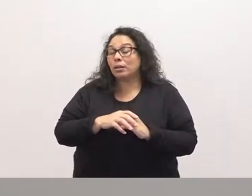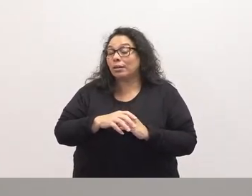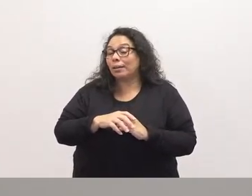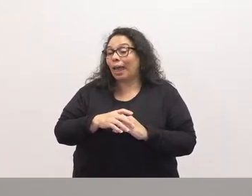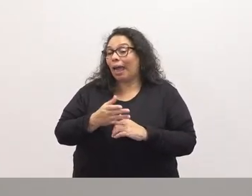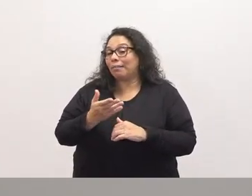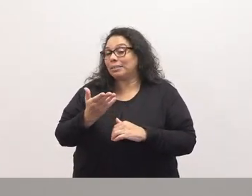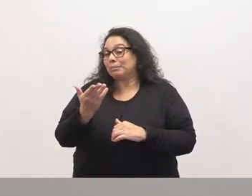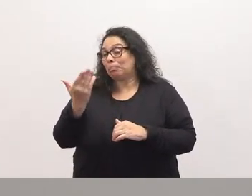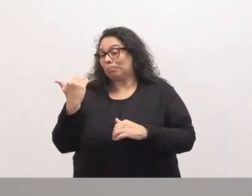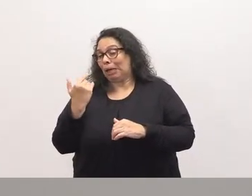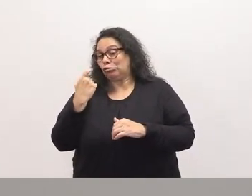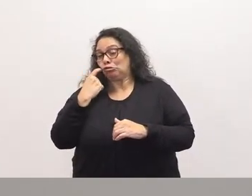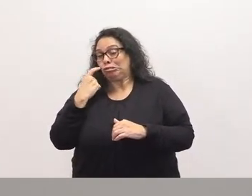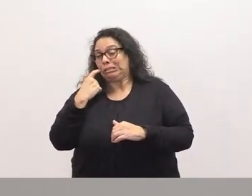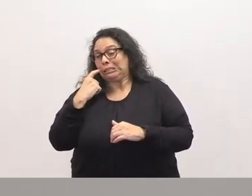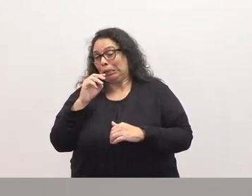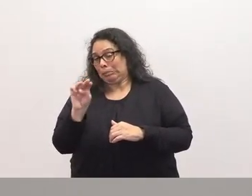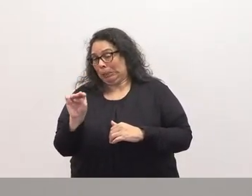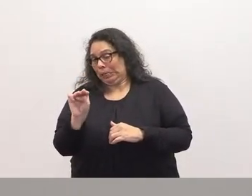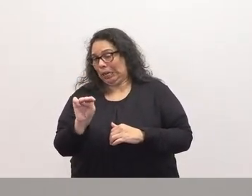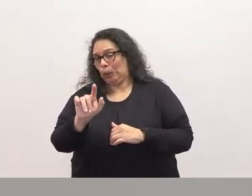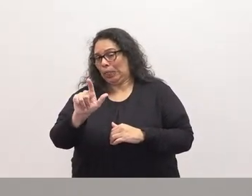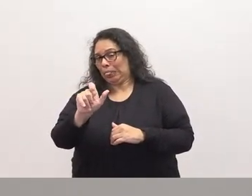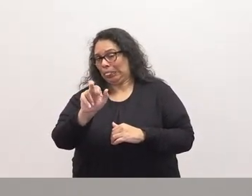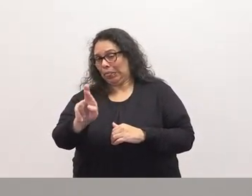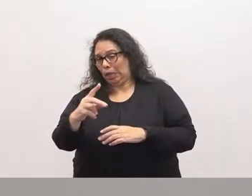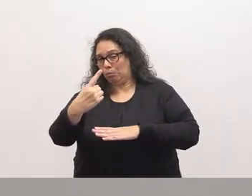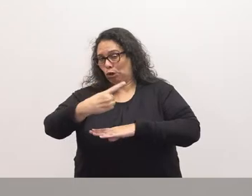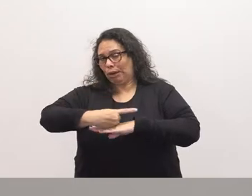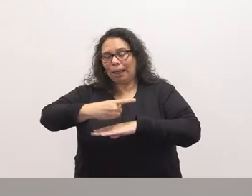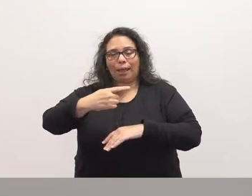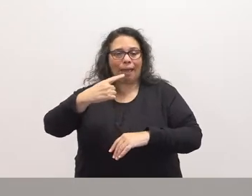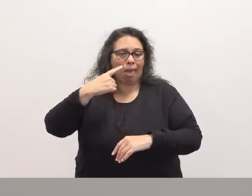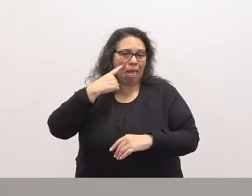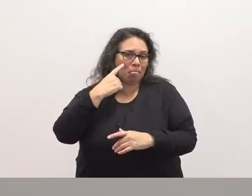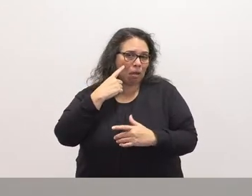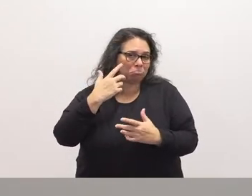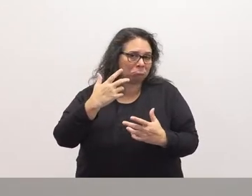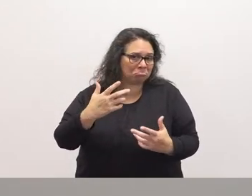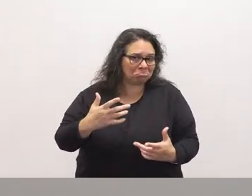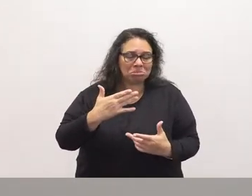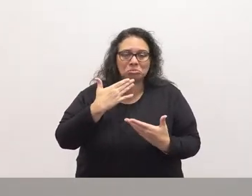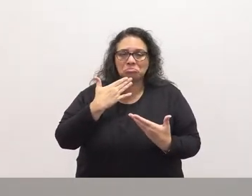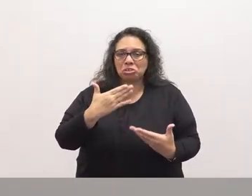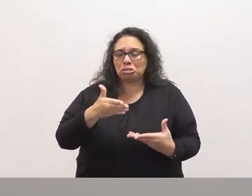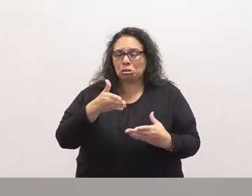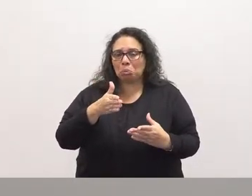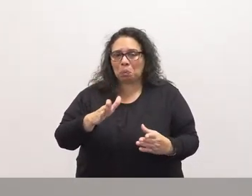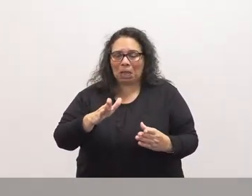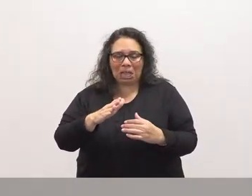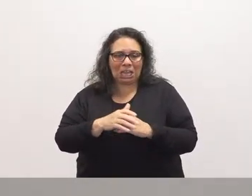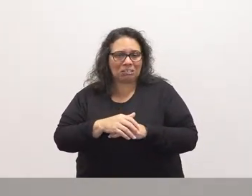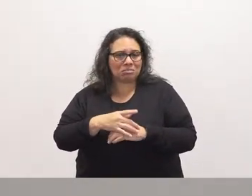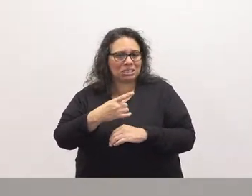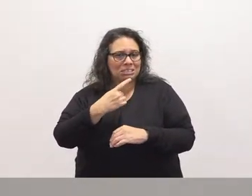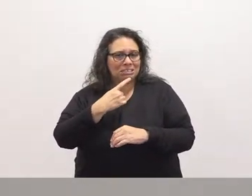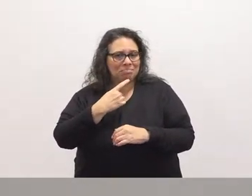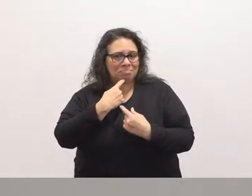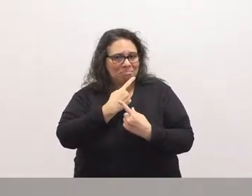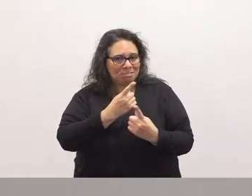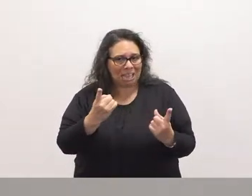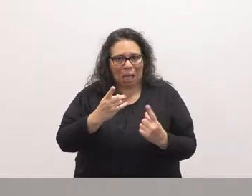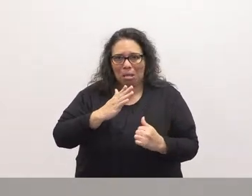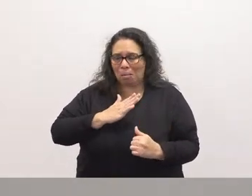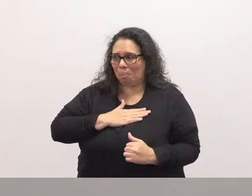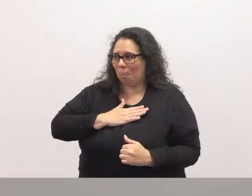last weekend, I just thought it was a good way to say to my colleagues